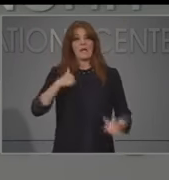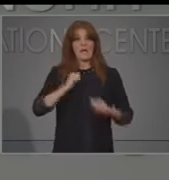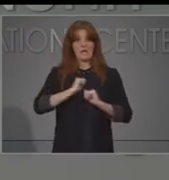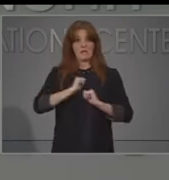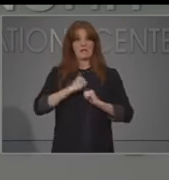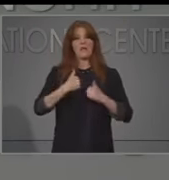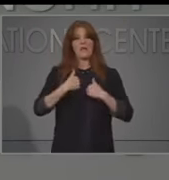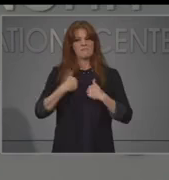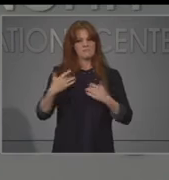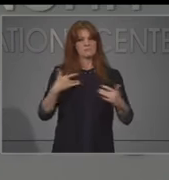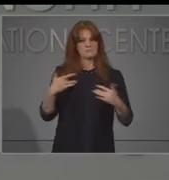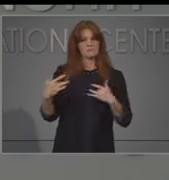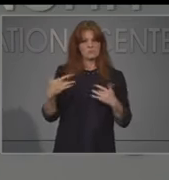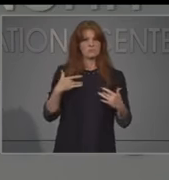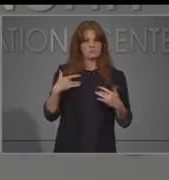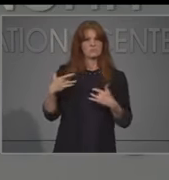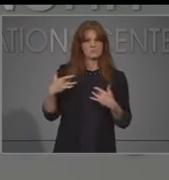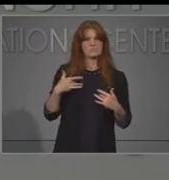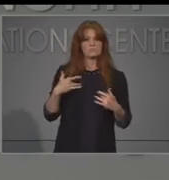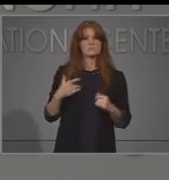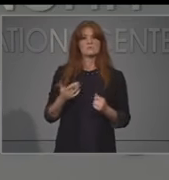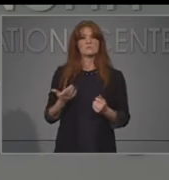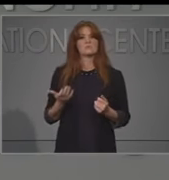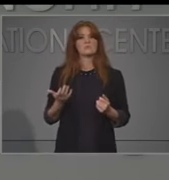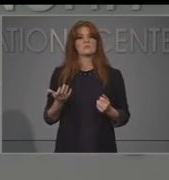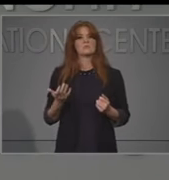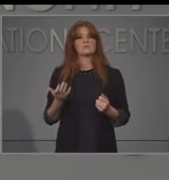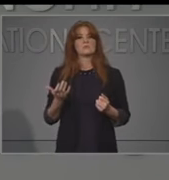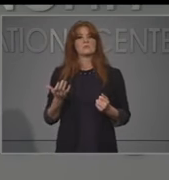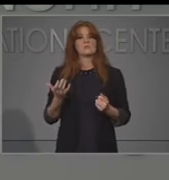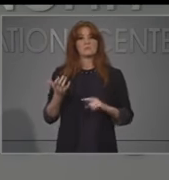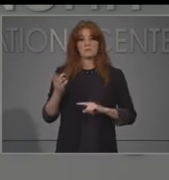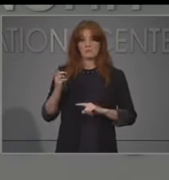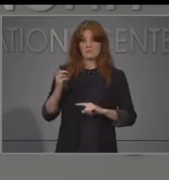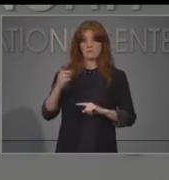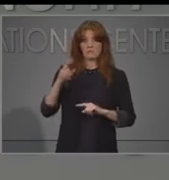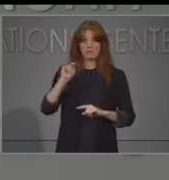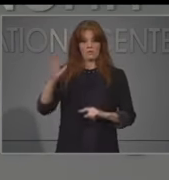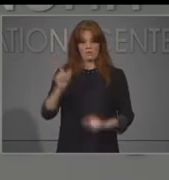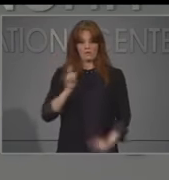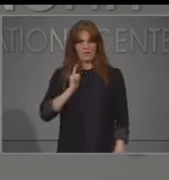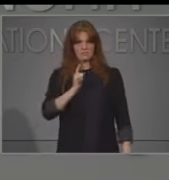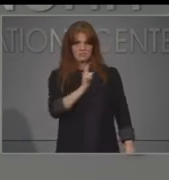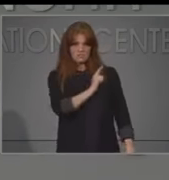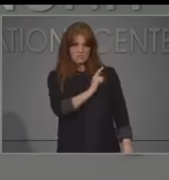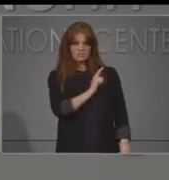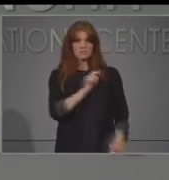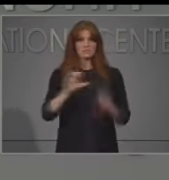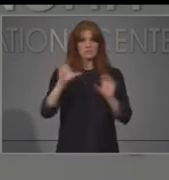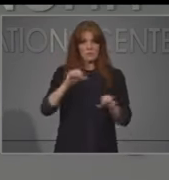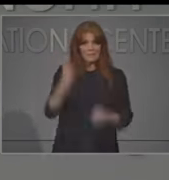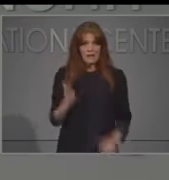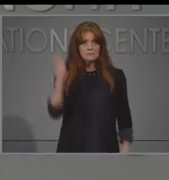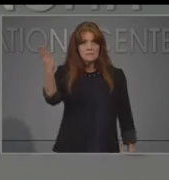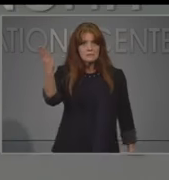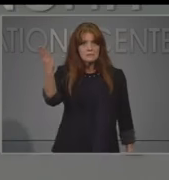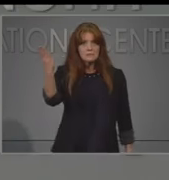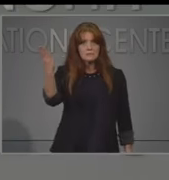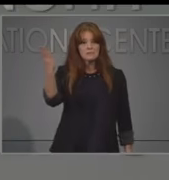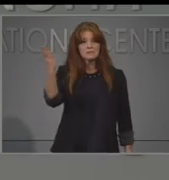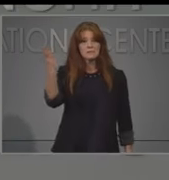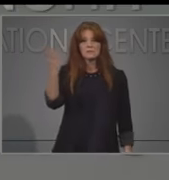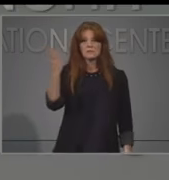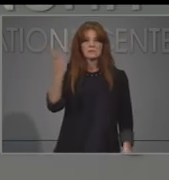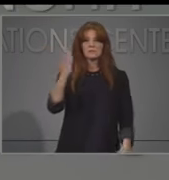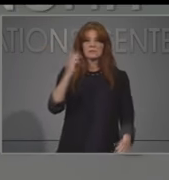I mentioned earlier, about the legislature doing this and not leaving